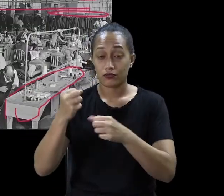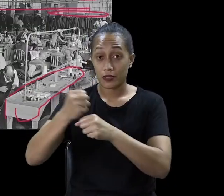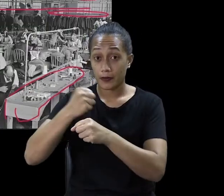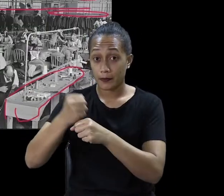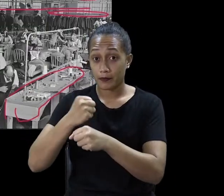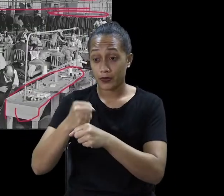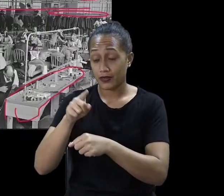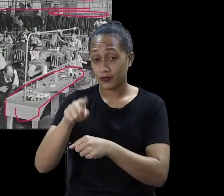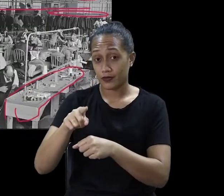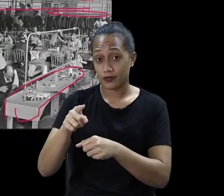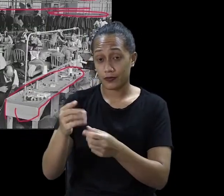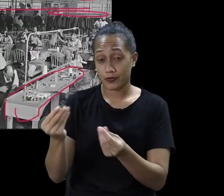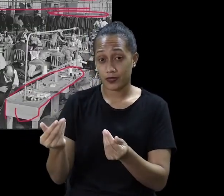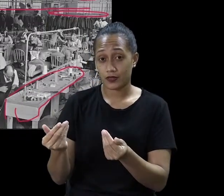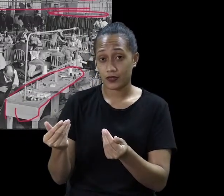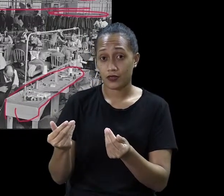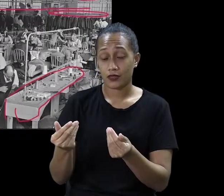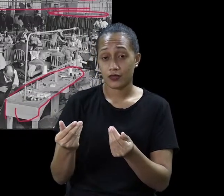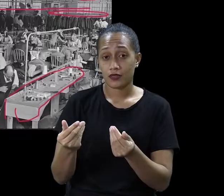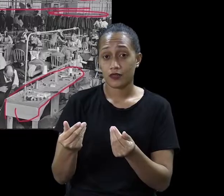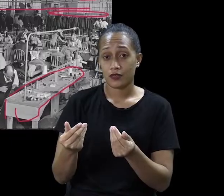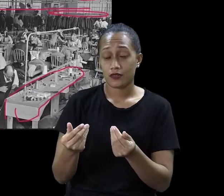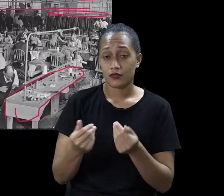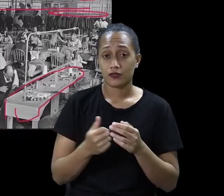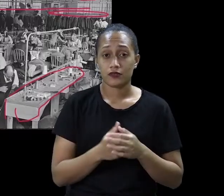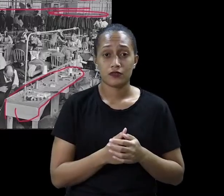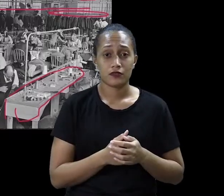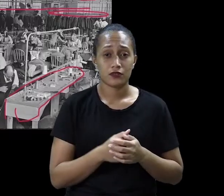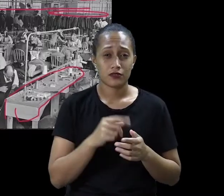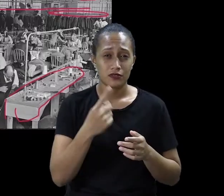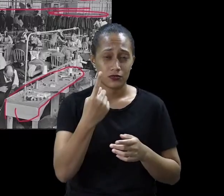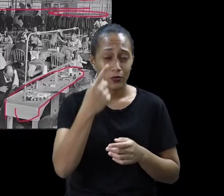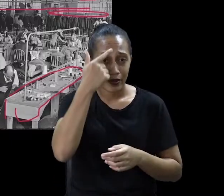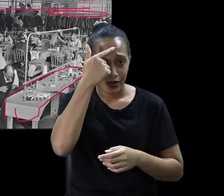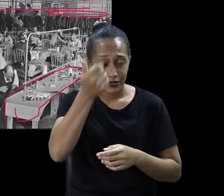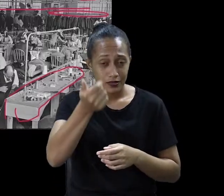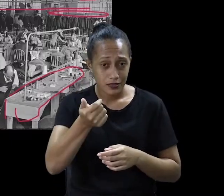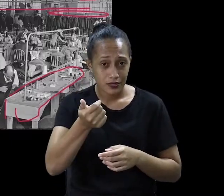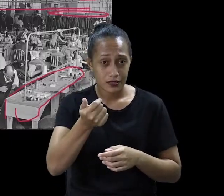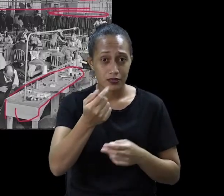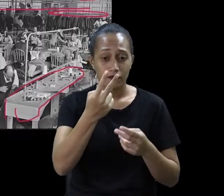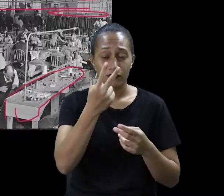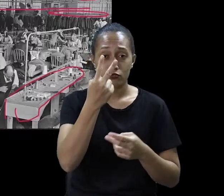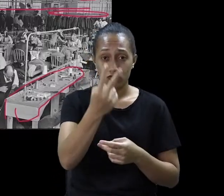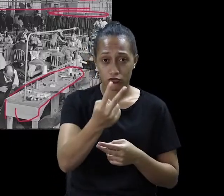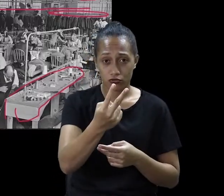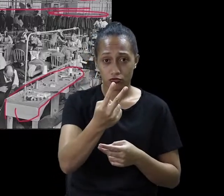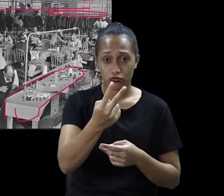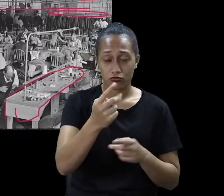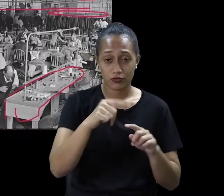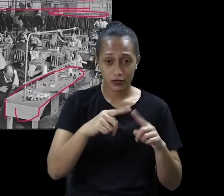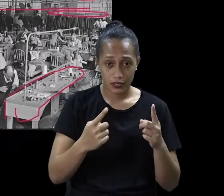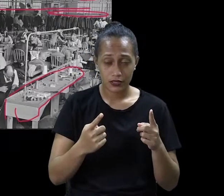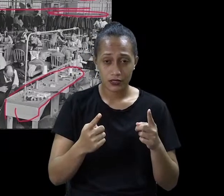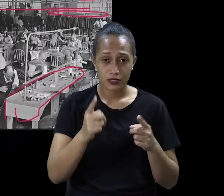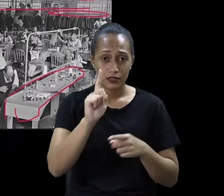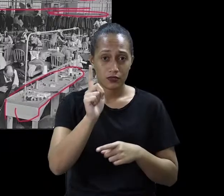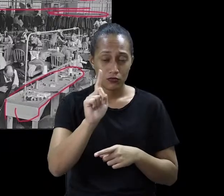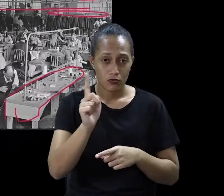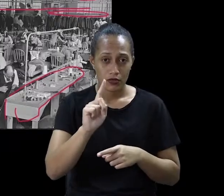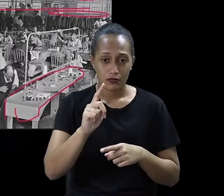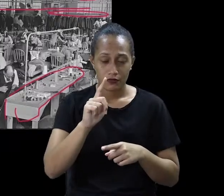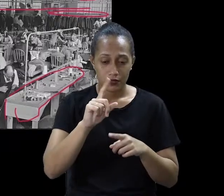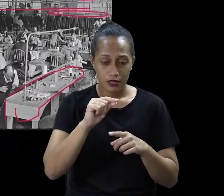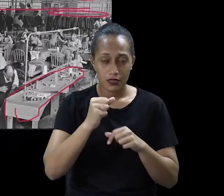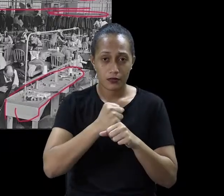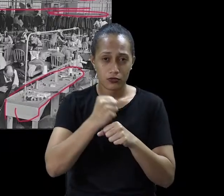consumption goods. You need some consumption goods, otherwise, frankly, we wouldn't have clothing on, we wouldn't be eating nice meals, we wouldn't be